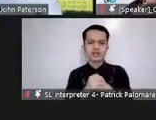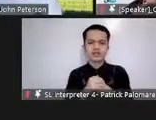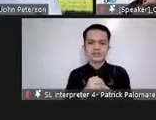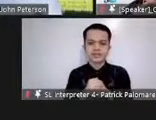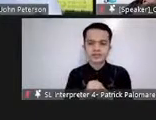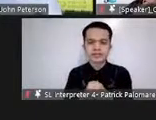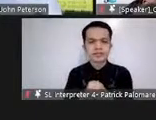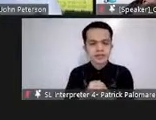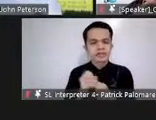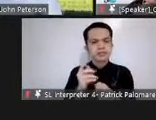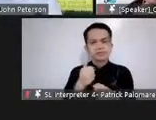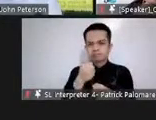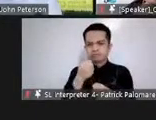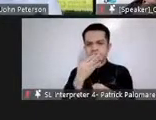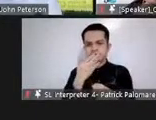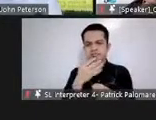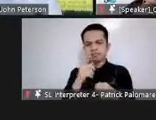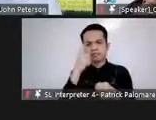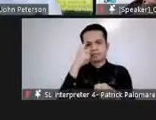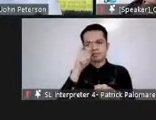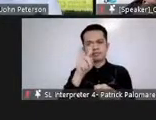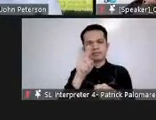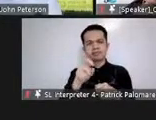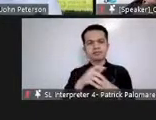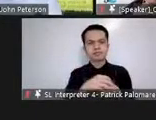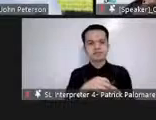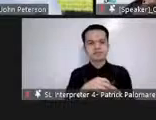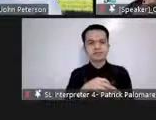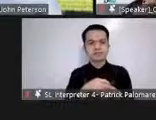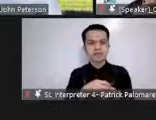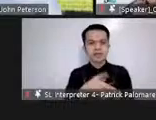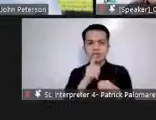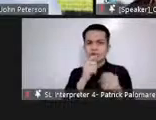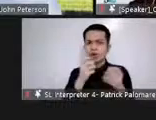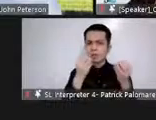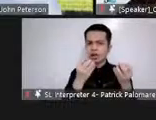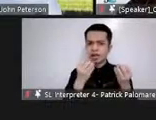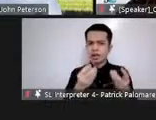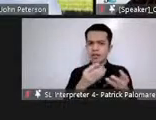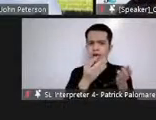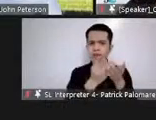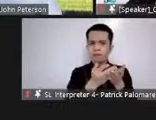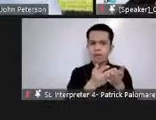Thank you, Harold, for the question. I think there are many types of boats that have been used